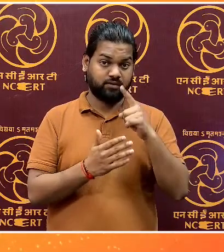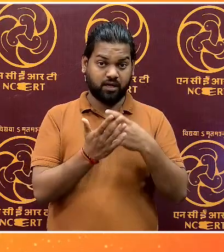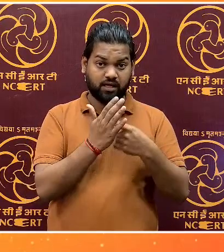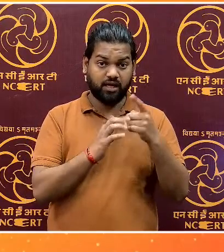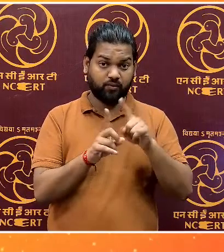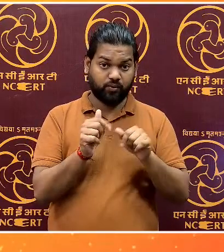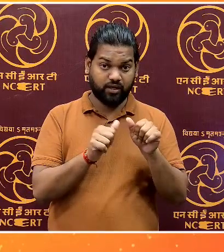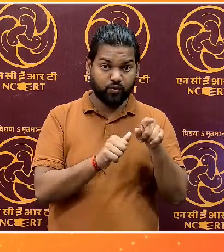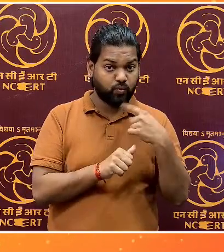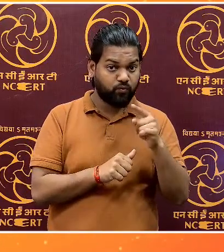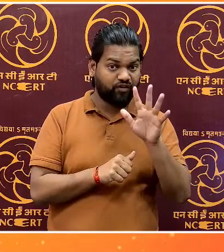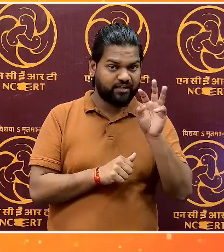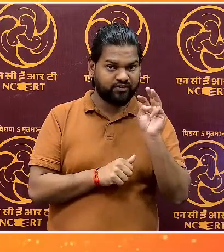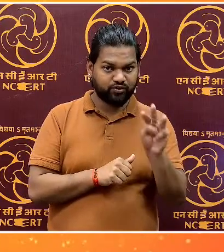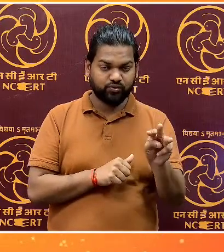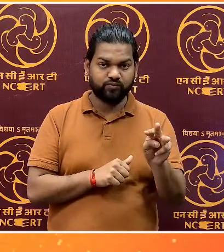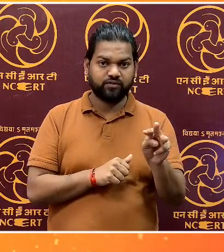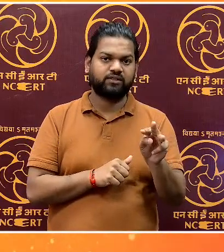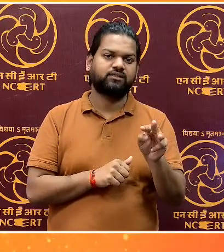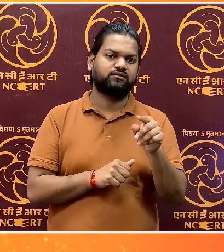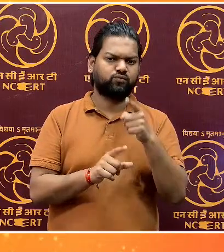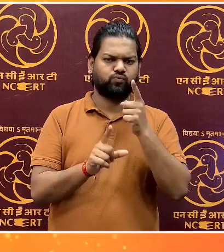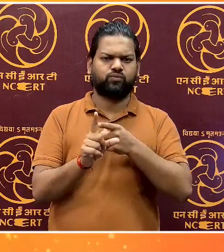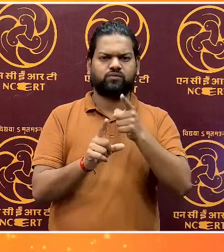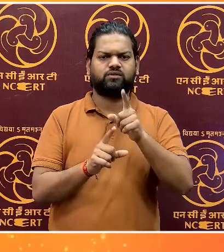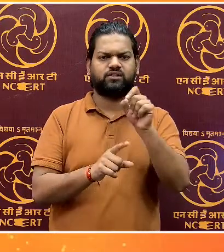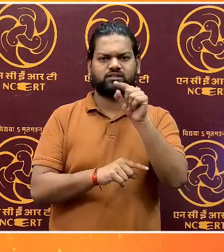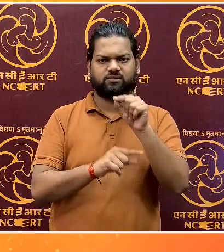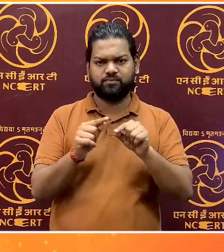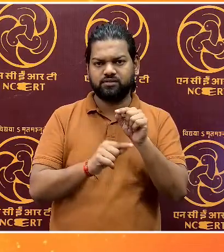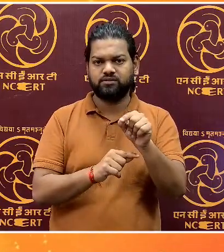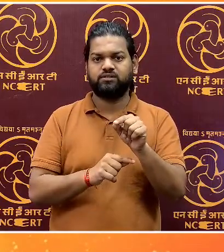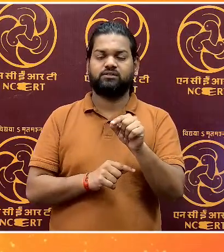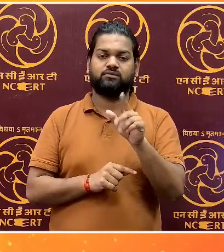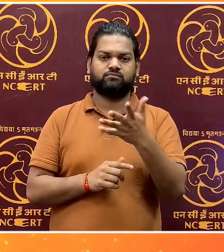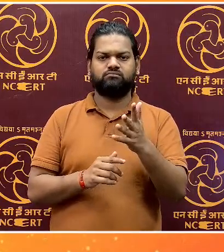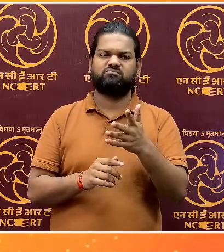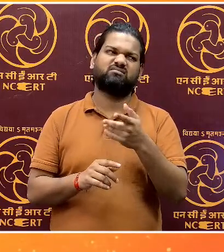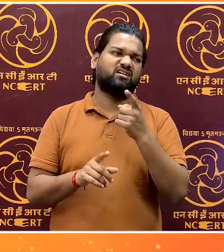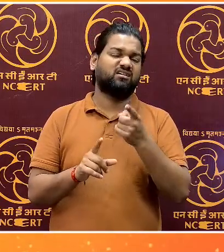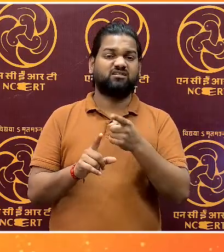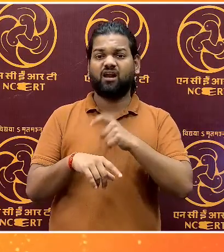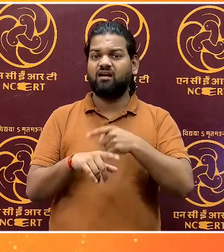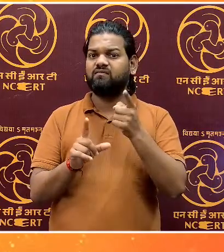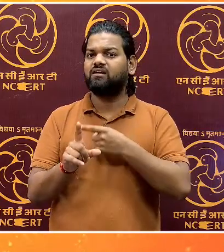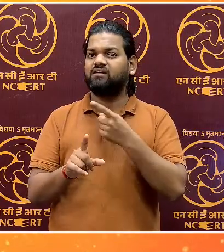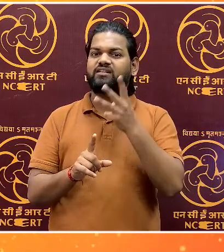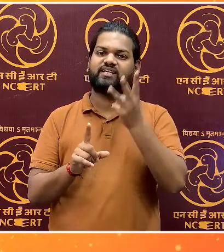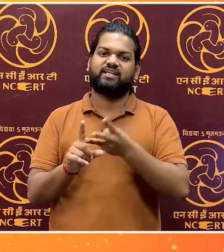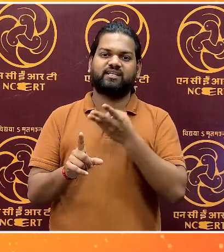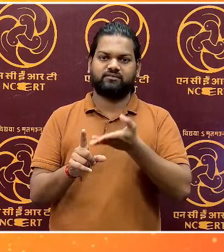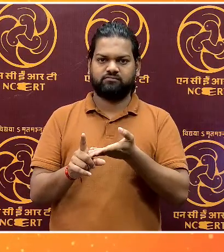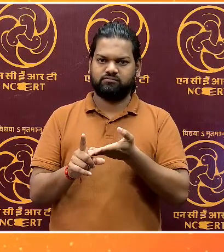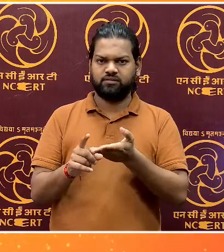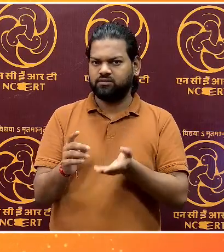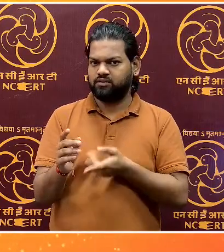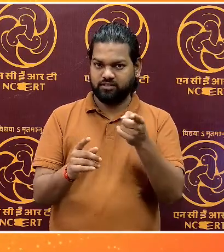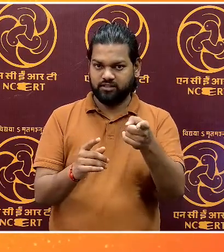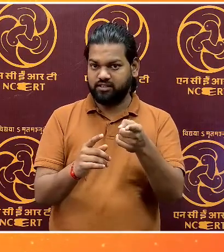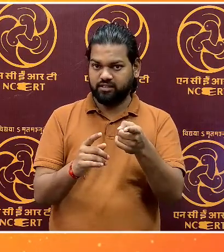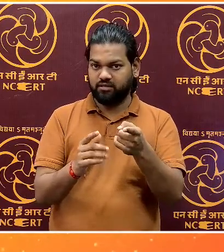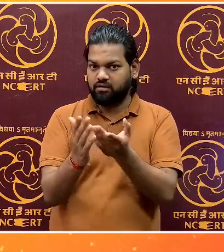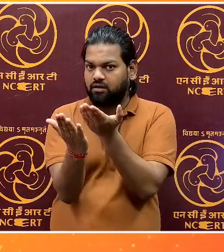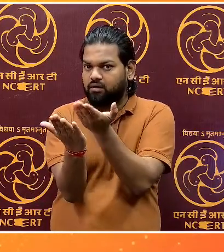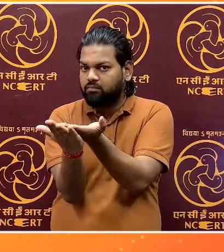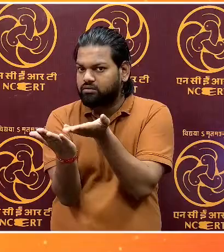rupees 5,000 in a bank of 10% compound interest rate for a time period of 3 years. So by applying this formula